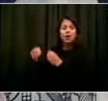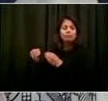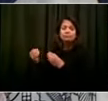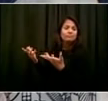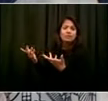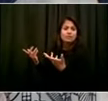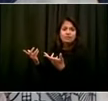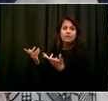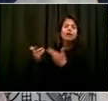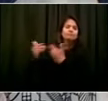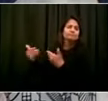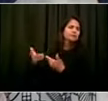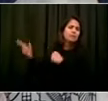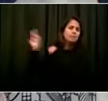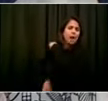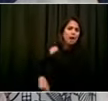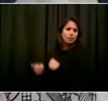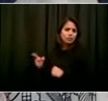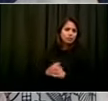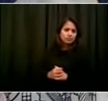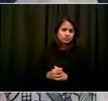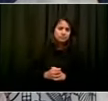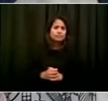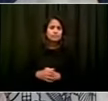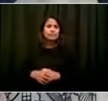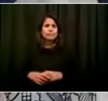Next is Rich from WCBS Radio.